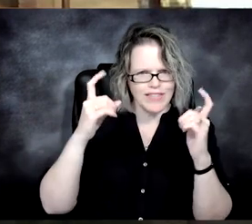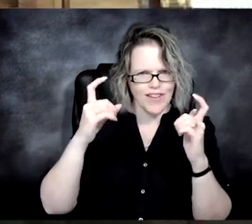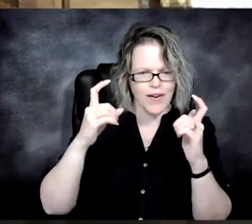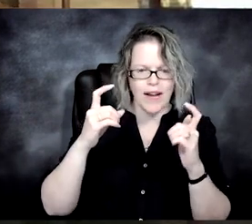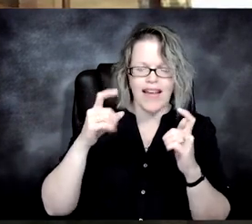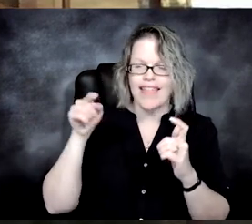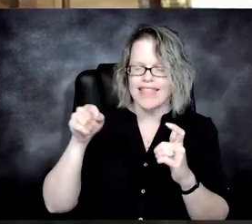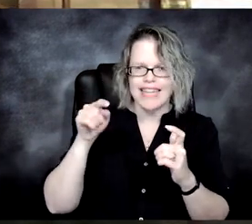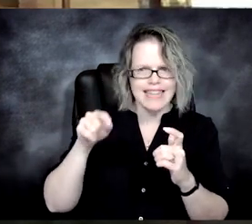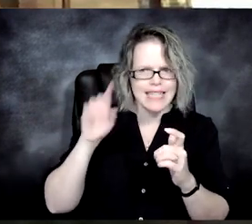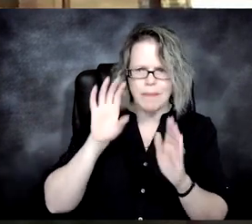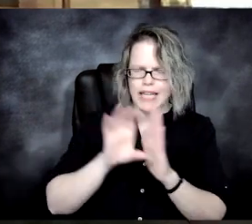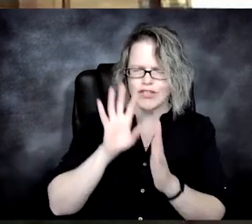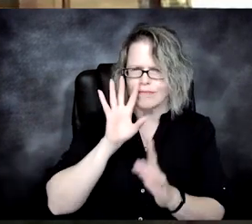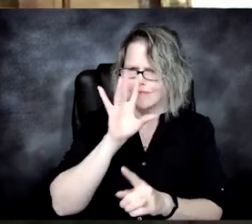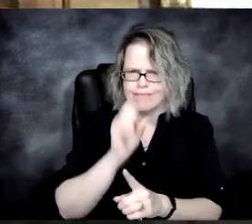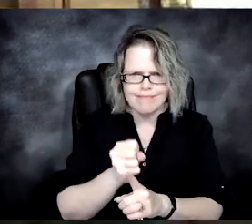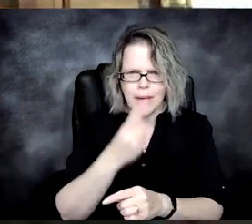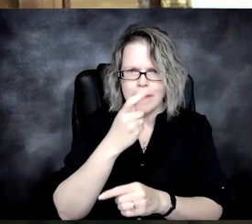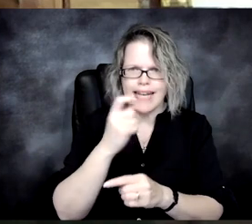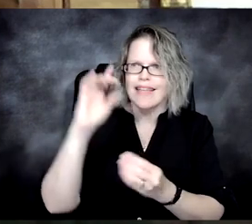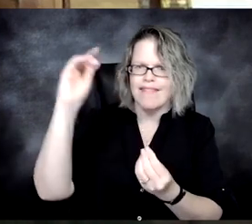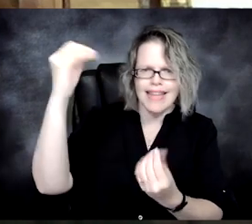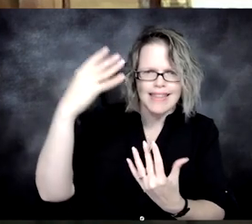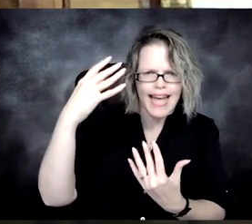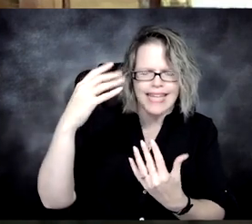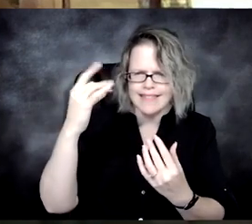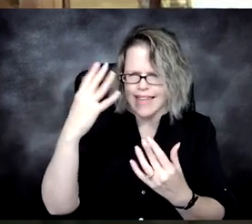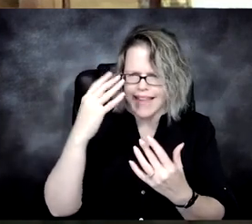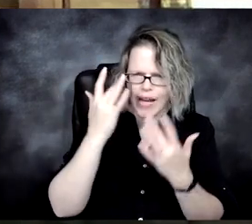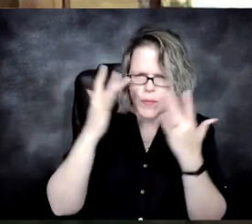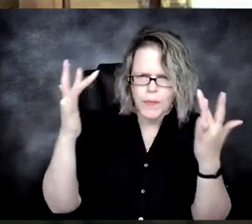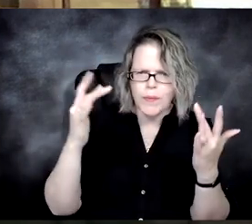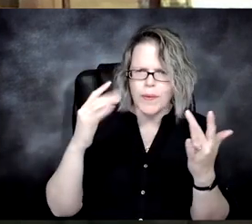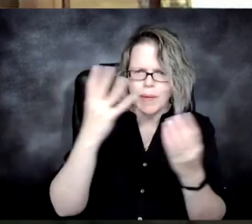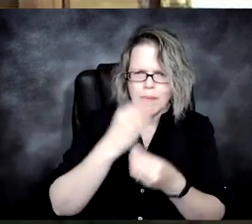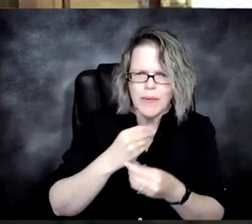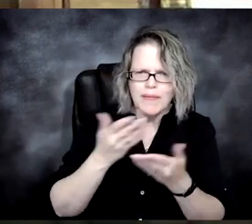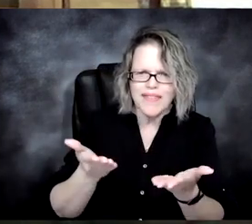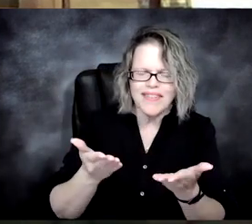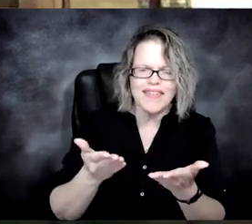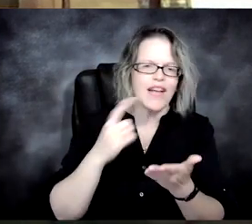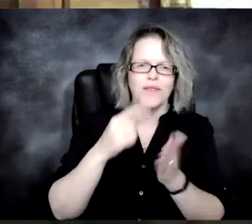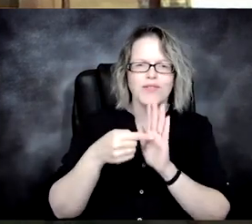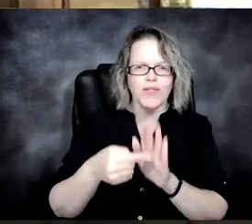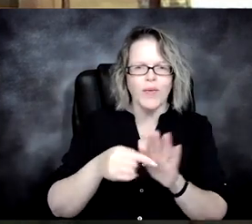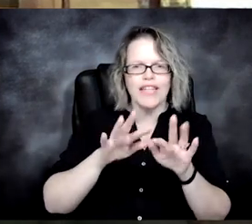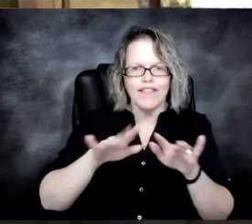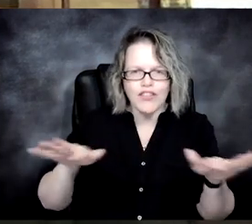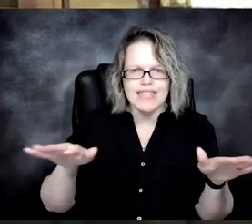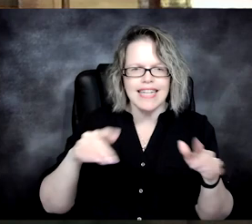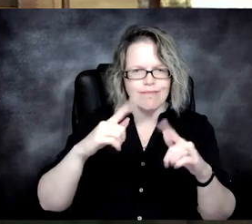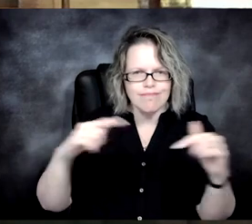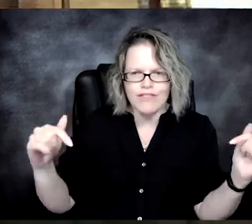of the lighting and because of the beautiful child in the photo, and because the title and the subject provide a glimpse into the diversity of students